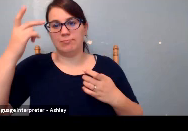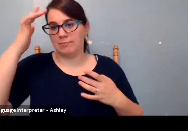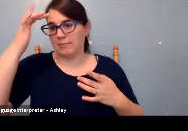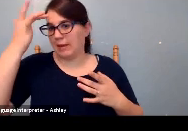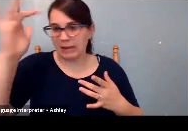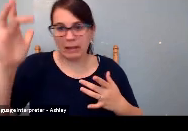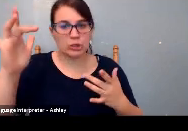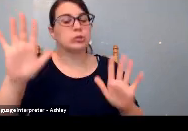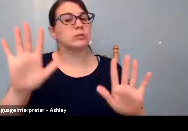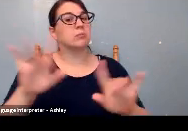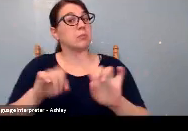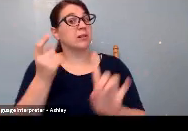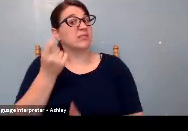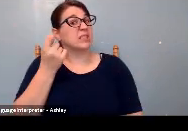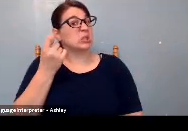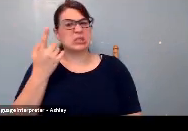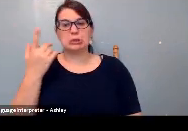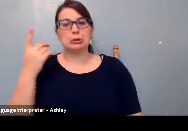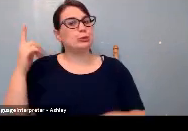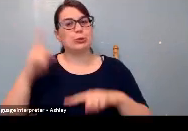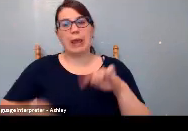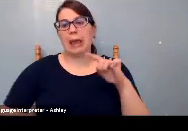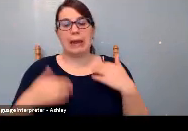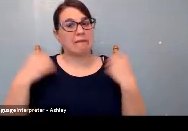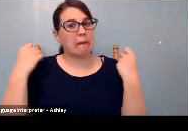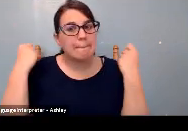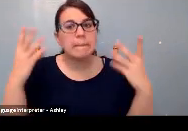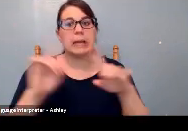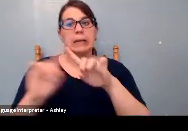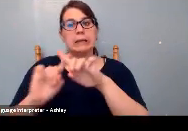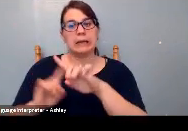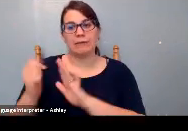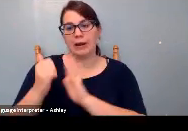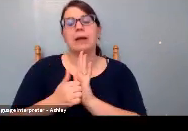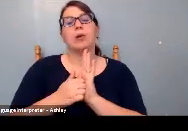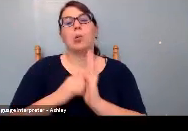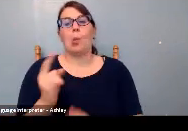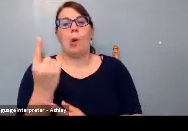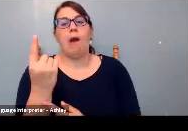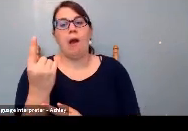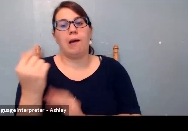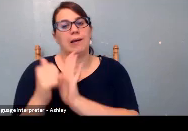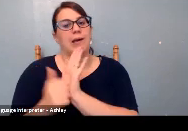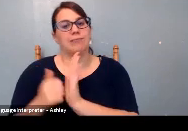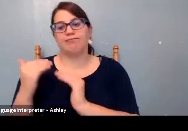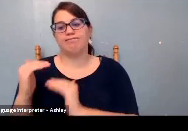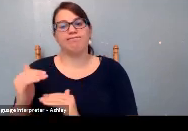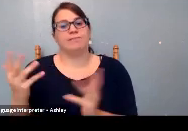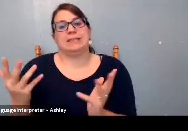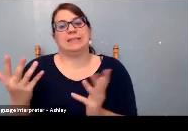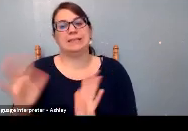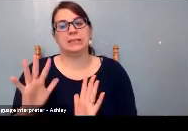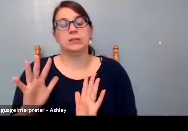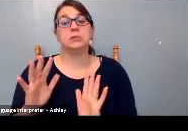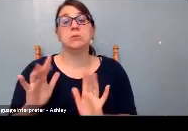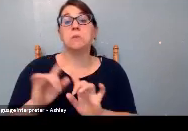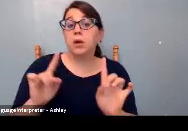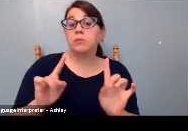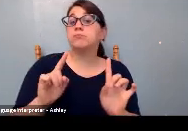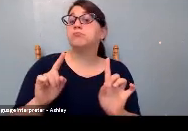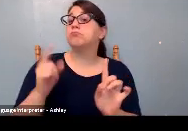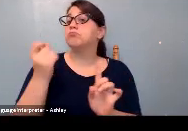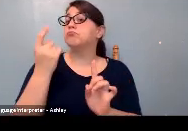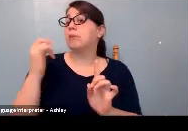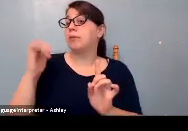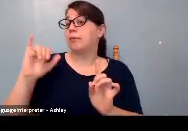This is where it is different from the 529 college savings. The ABLE accounts provide financial independence for